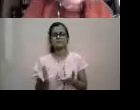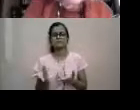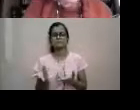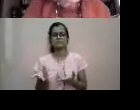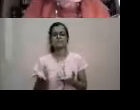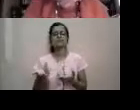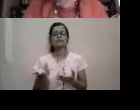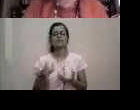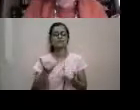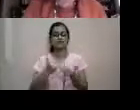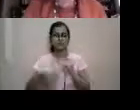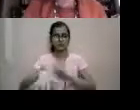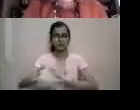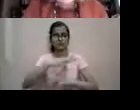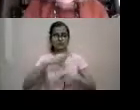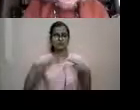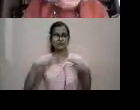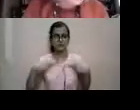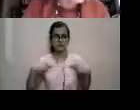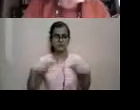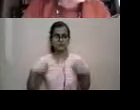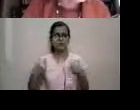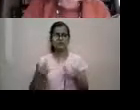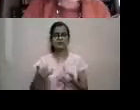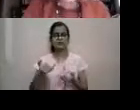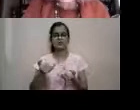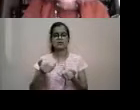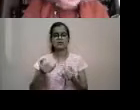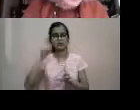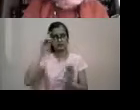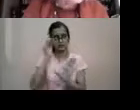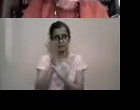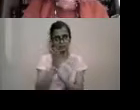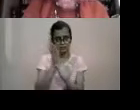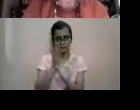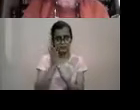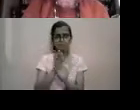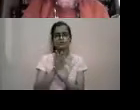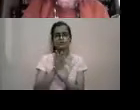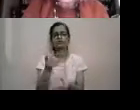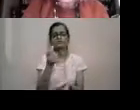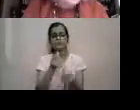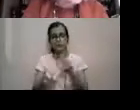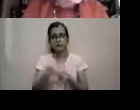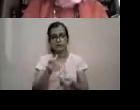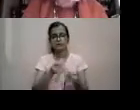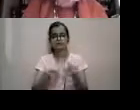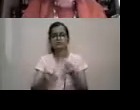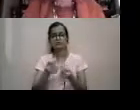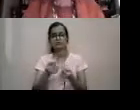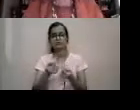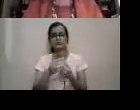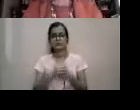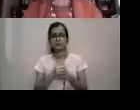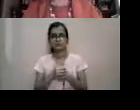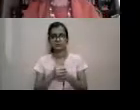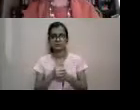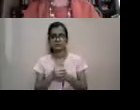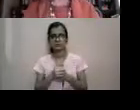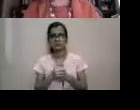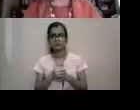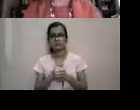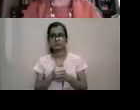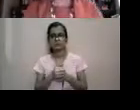socio-legal, and psychological dependencies, whose genealogies the philosopher Nancy Fraser and the